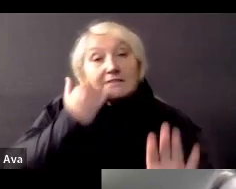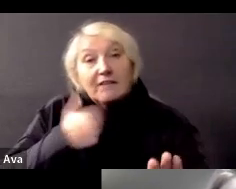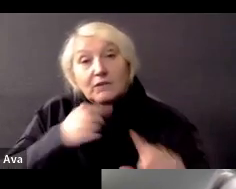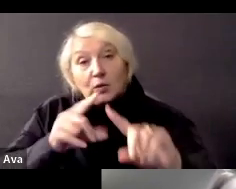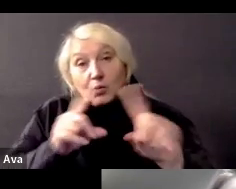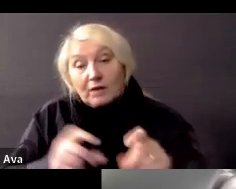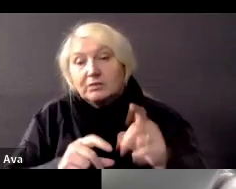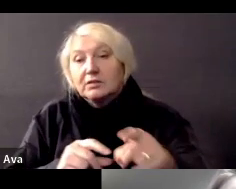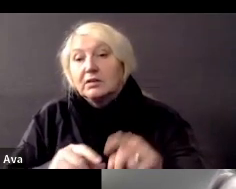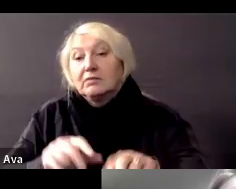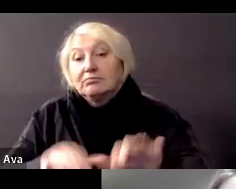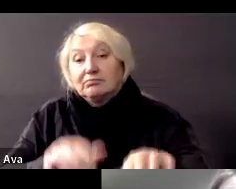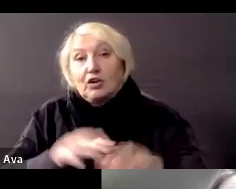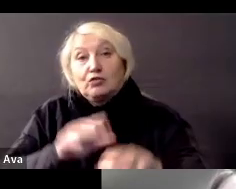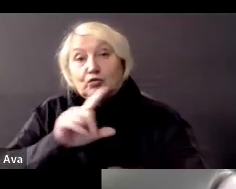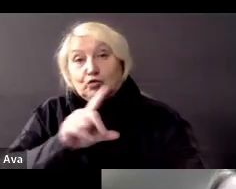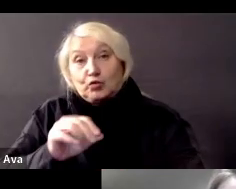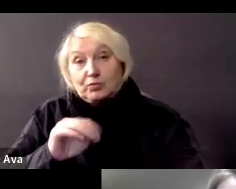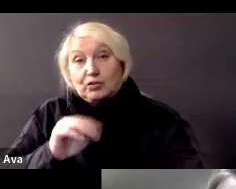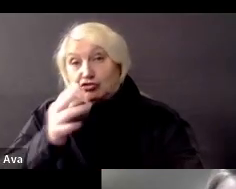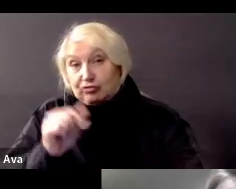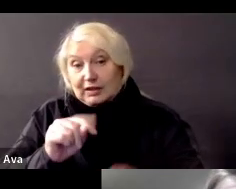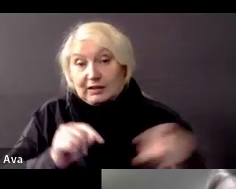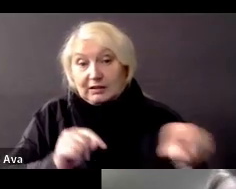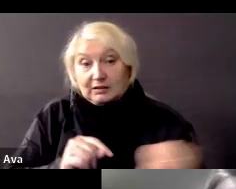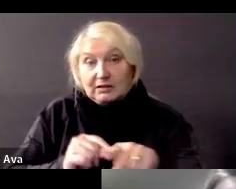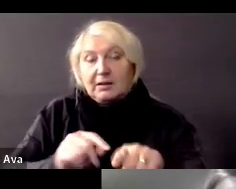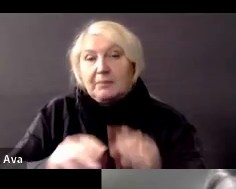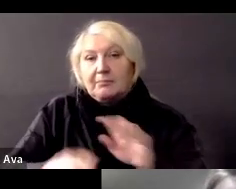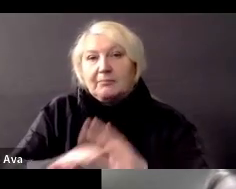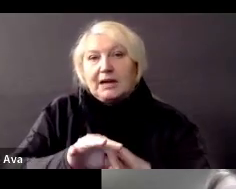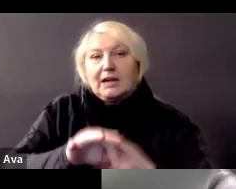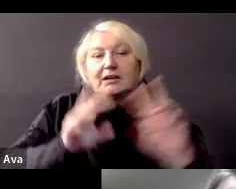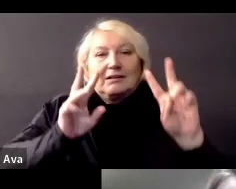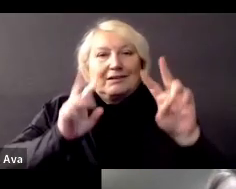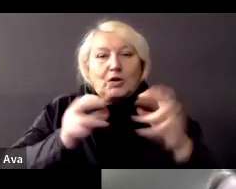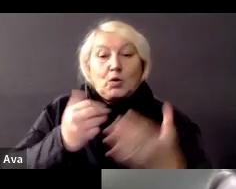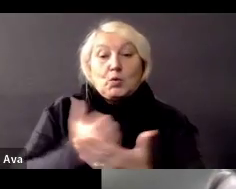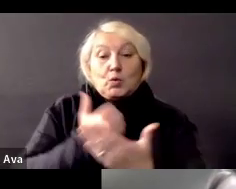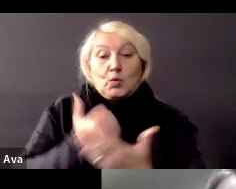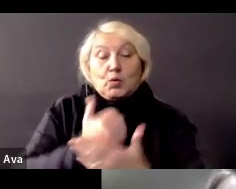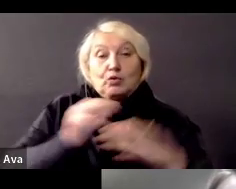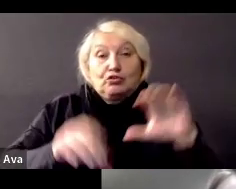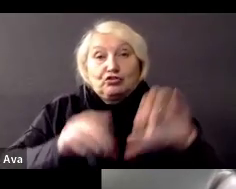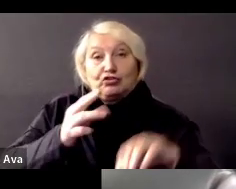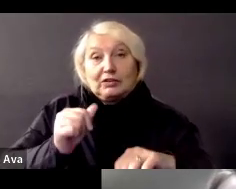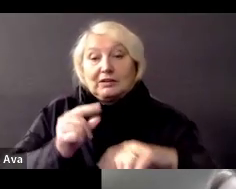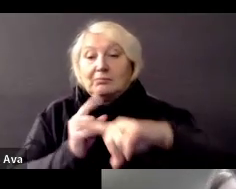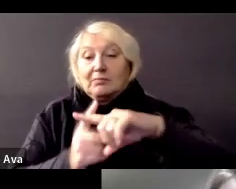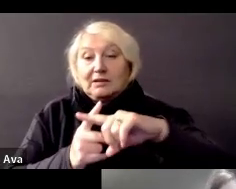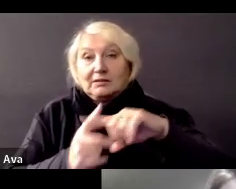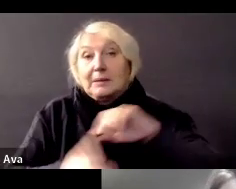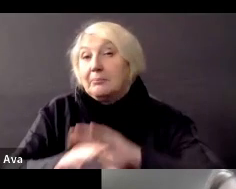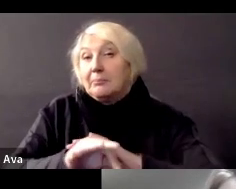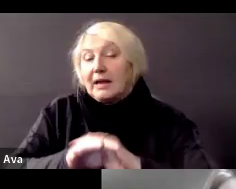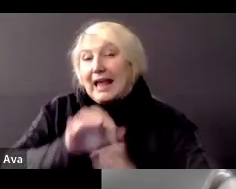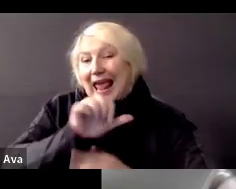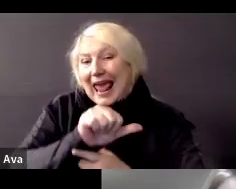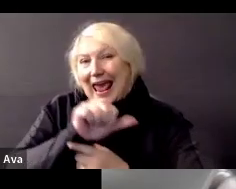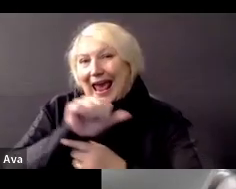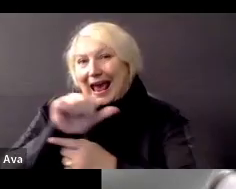Zoom toolbar and choose the new chat plus sign. Choose AA